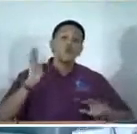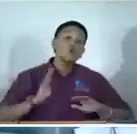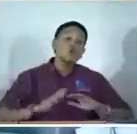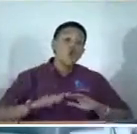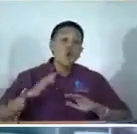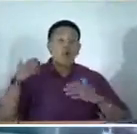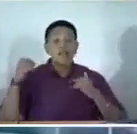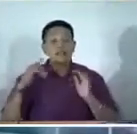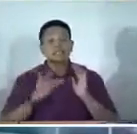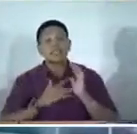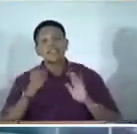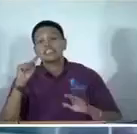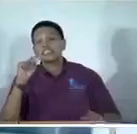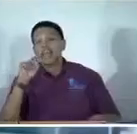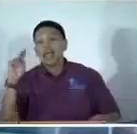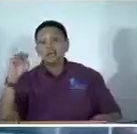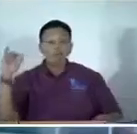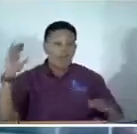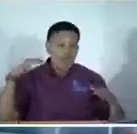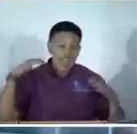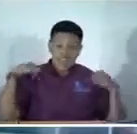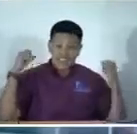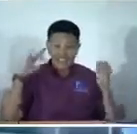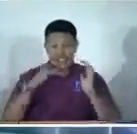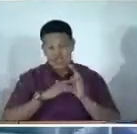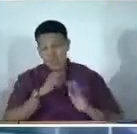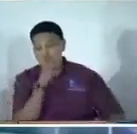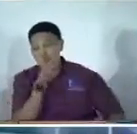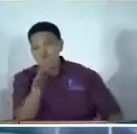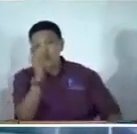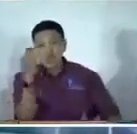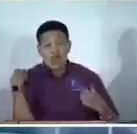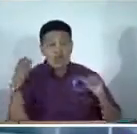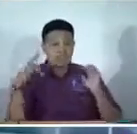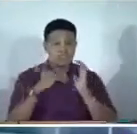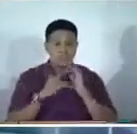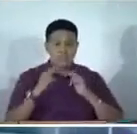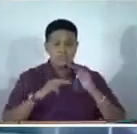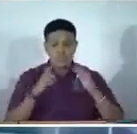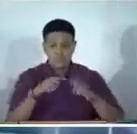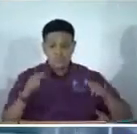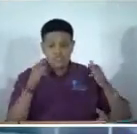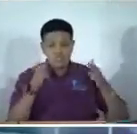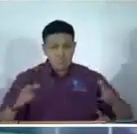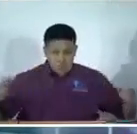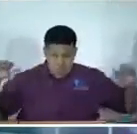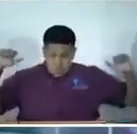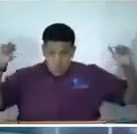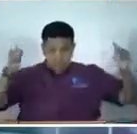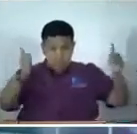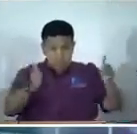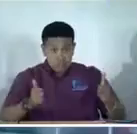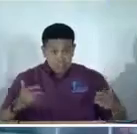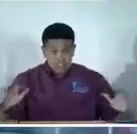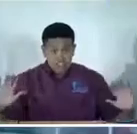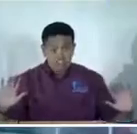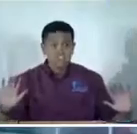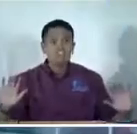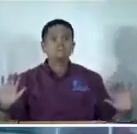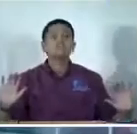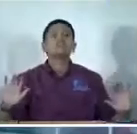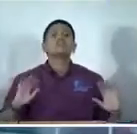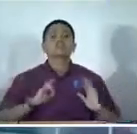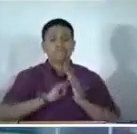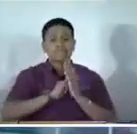Health Centre, Ocho Rios Health Centre. Madam Speaker, the resources are in place, the designs